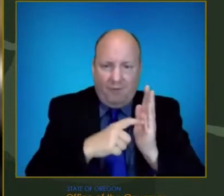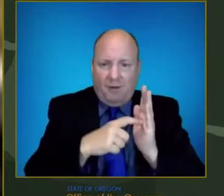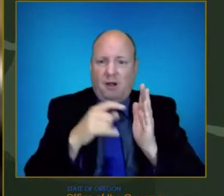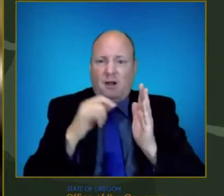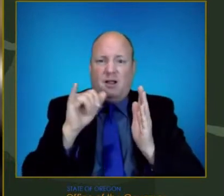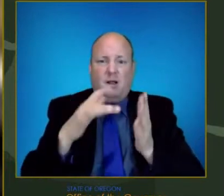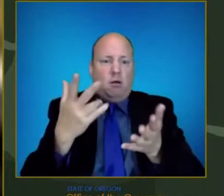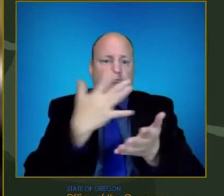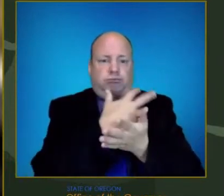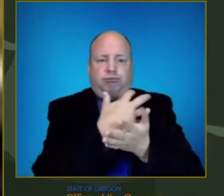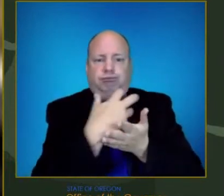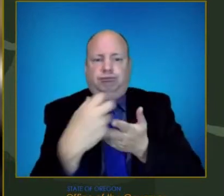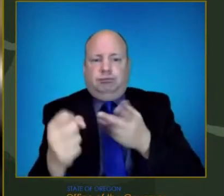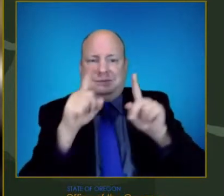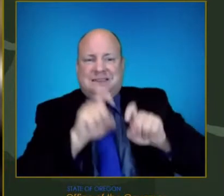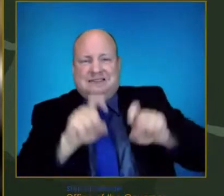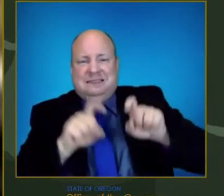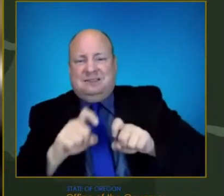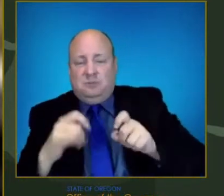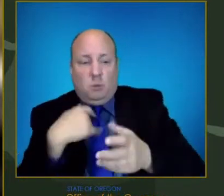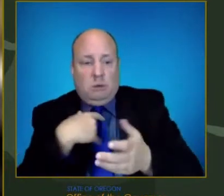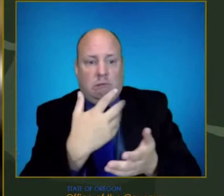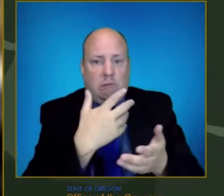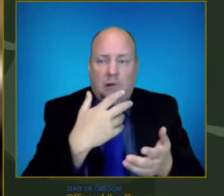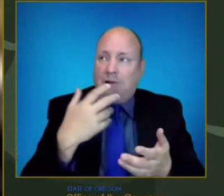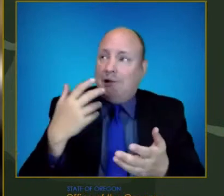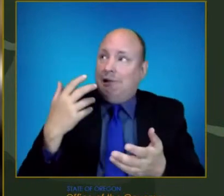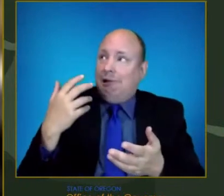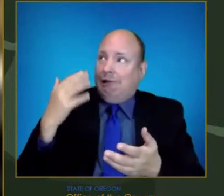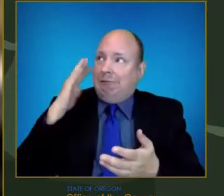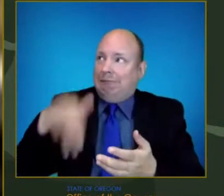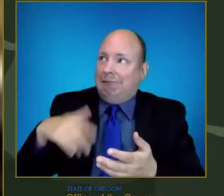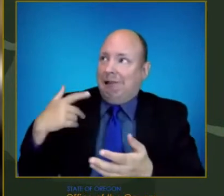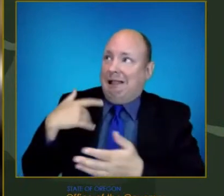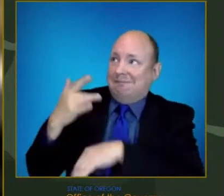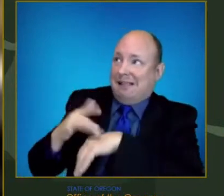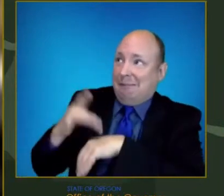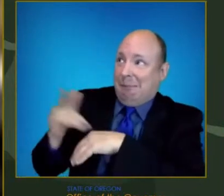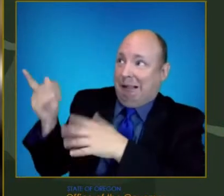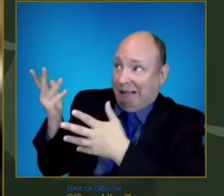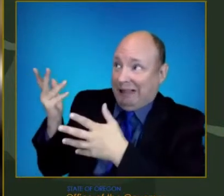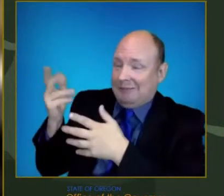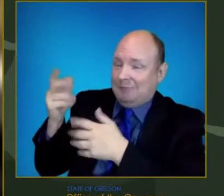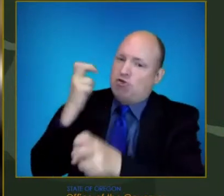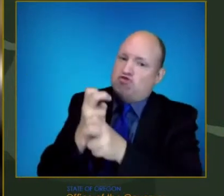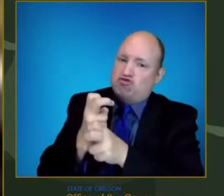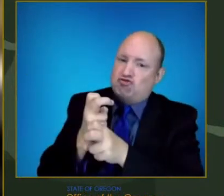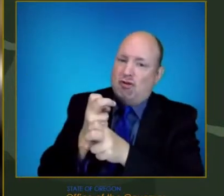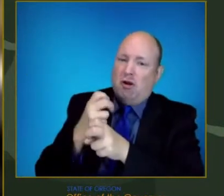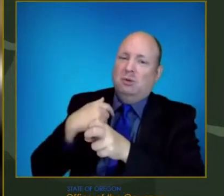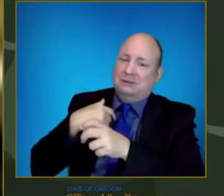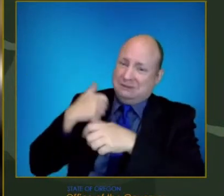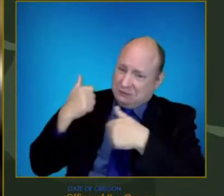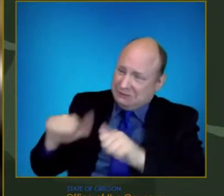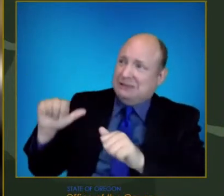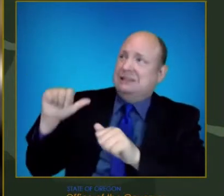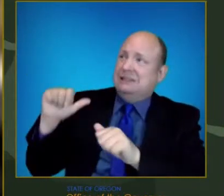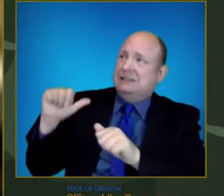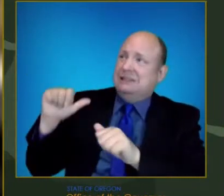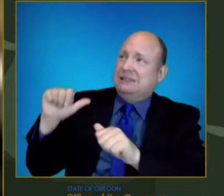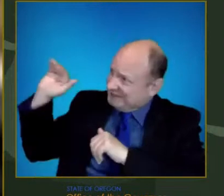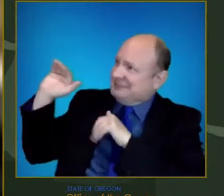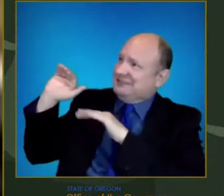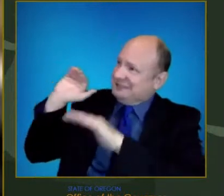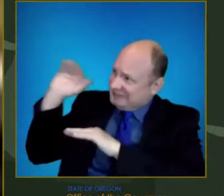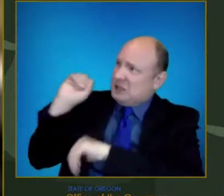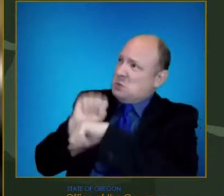make it harder to have them available in pharmacies and communities. But it is something we are working on, because testing is